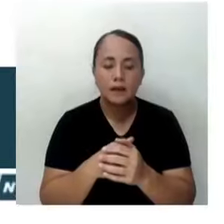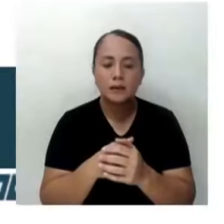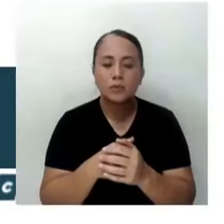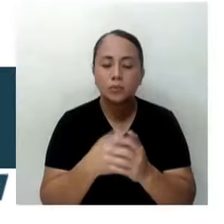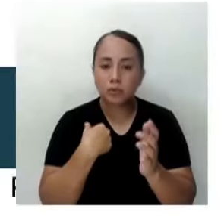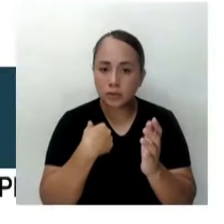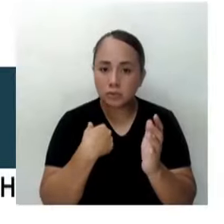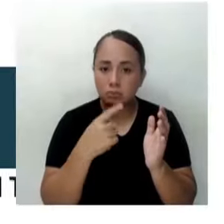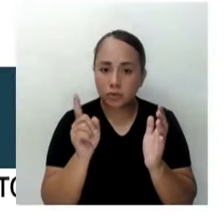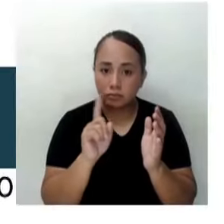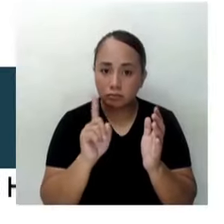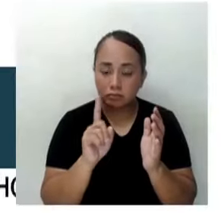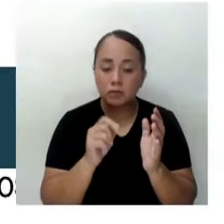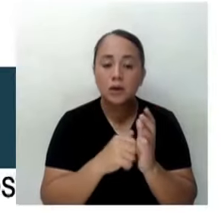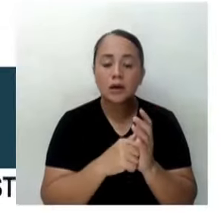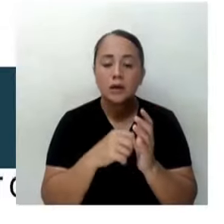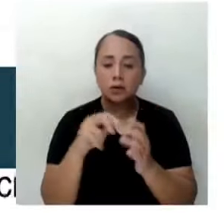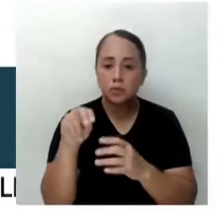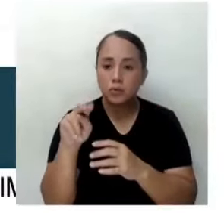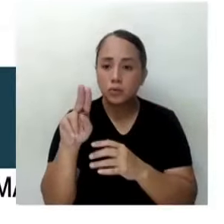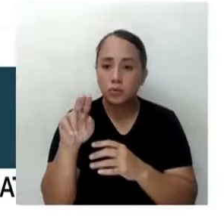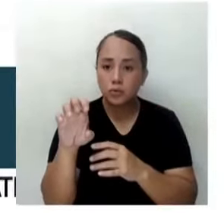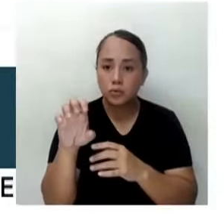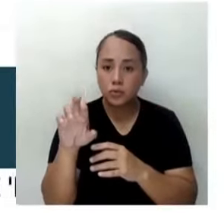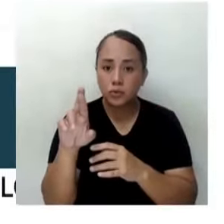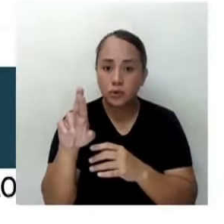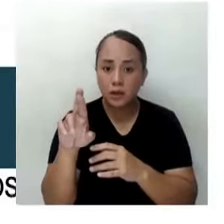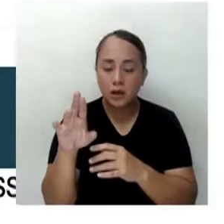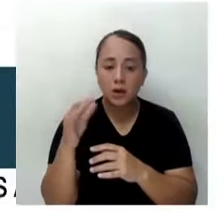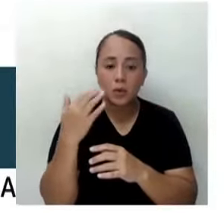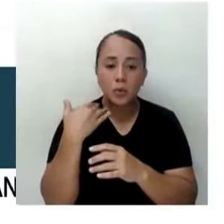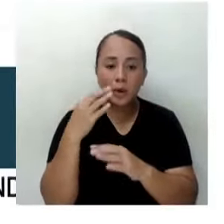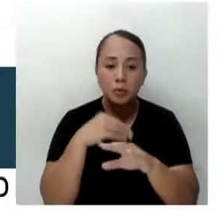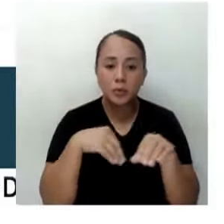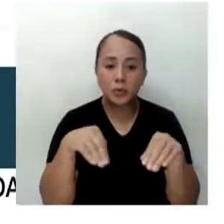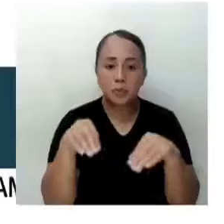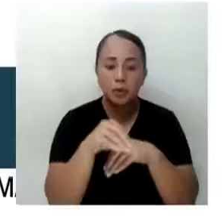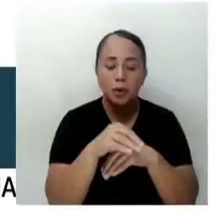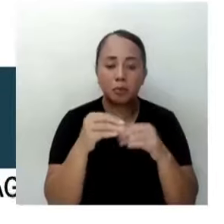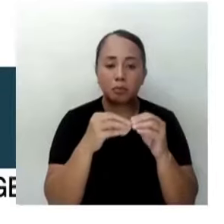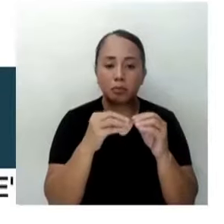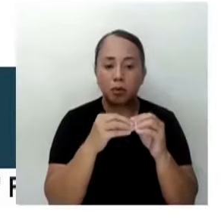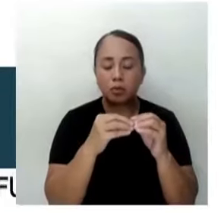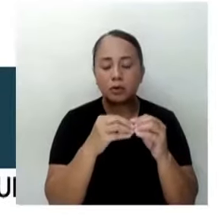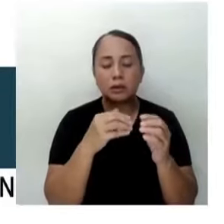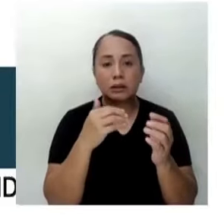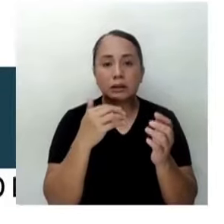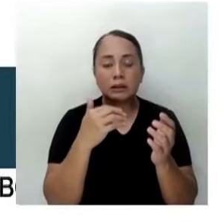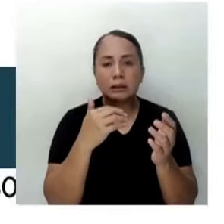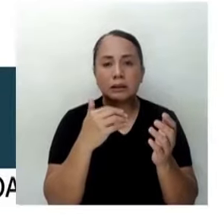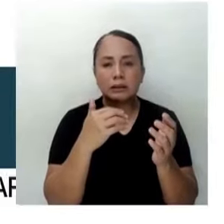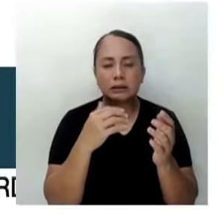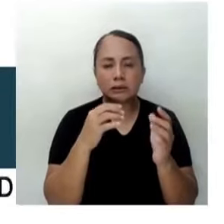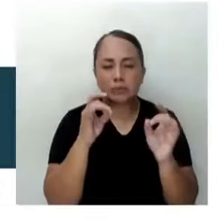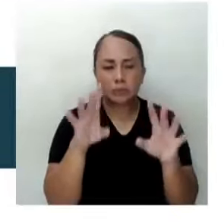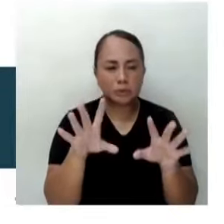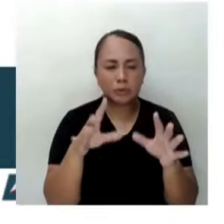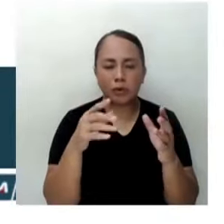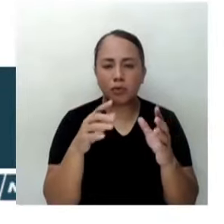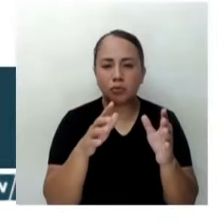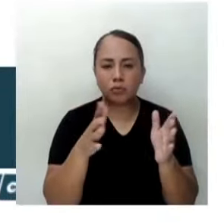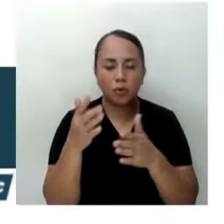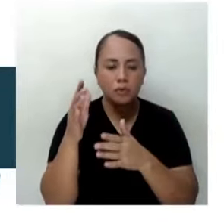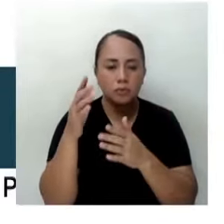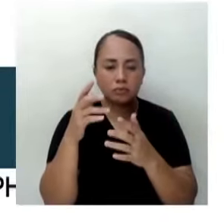is that nuclear, because it replaces the more deadly forms of energy, which is coal and